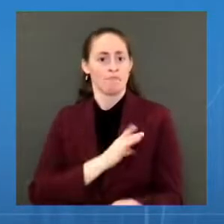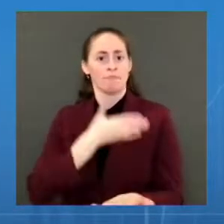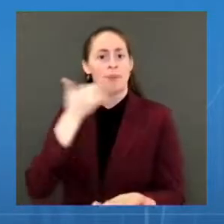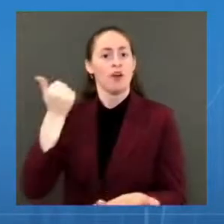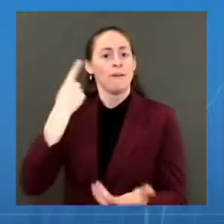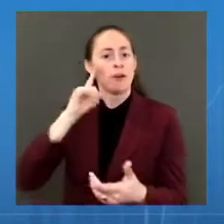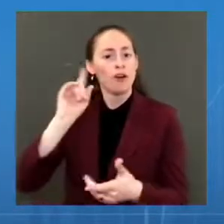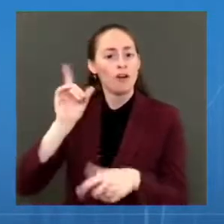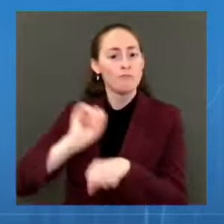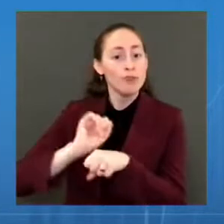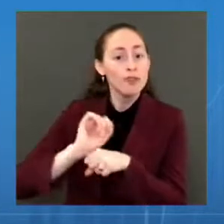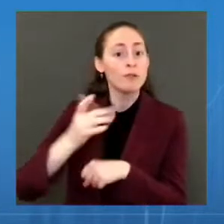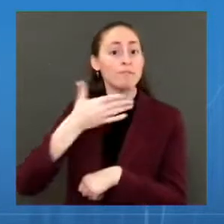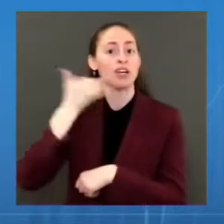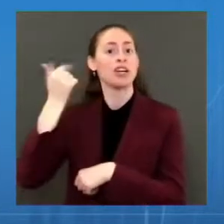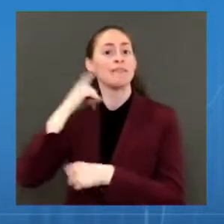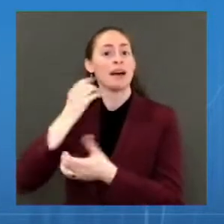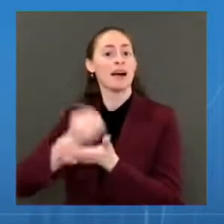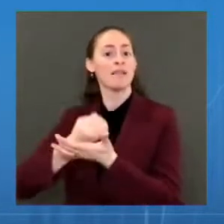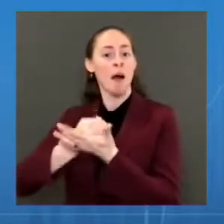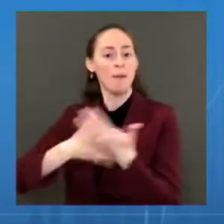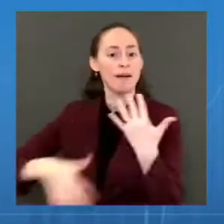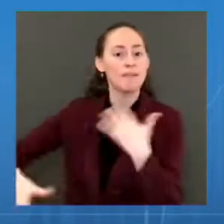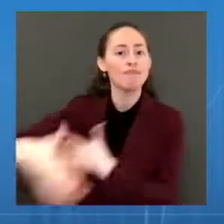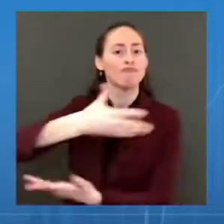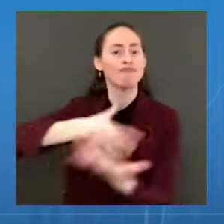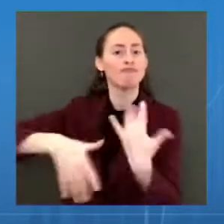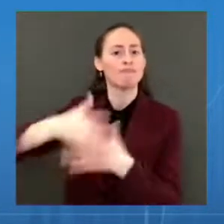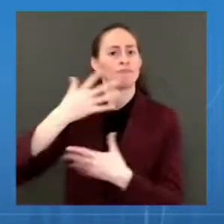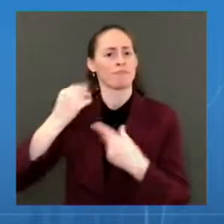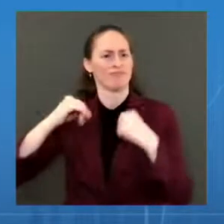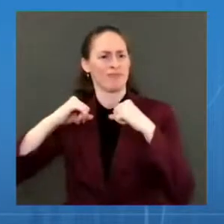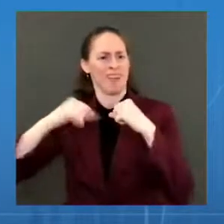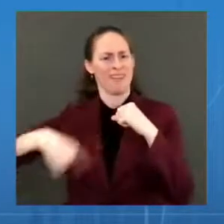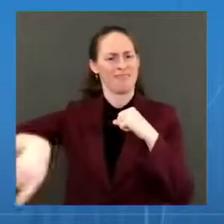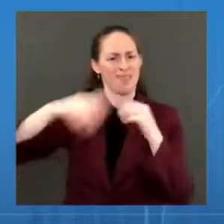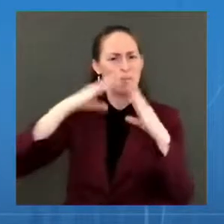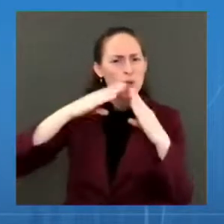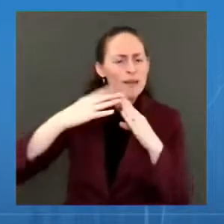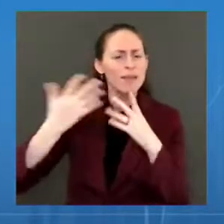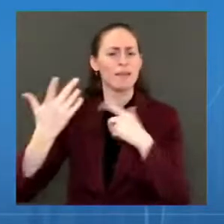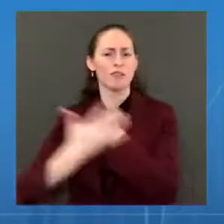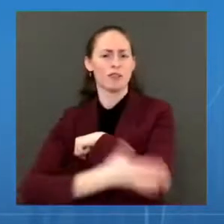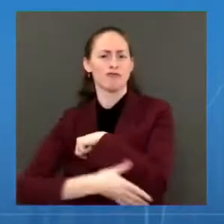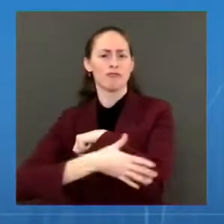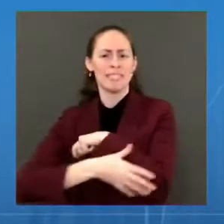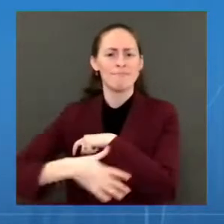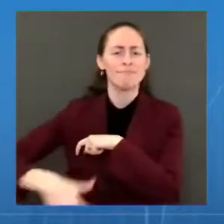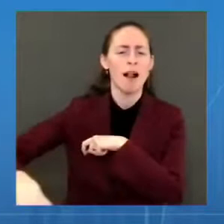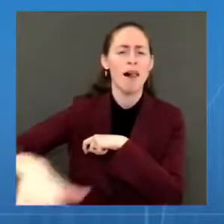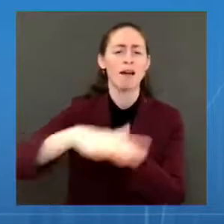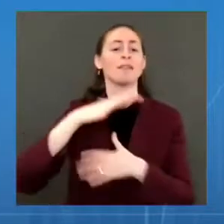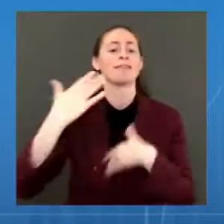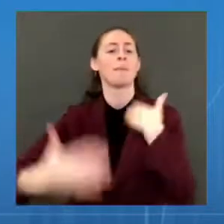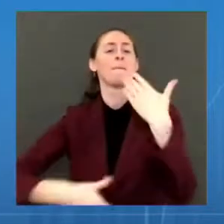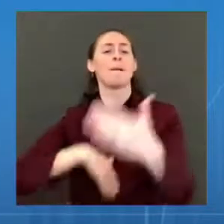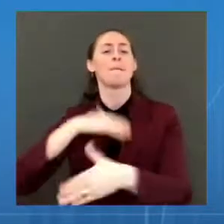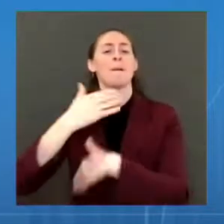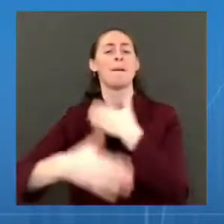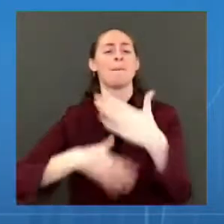They protect our communities and country, and they will accelerate our path out of the pandemic.